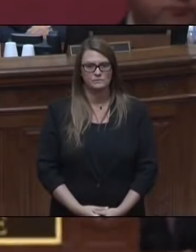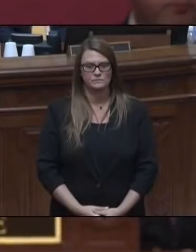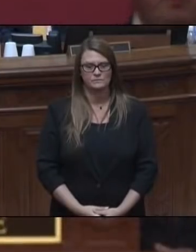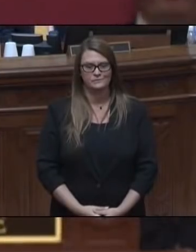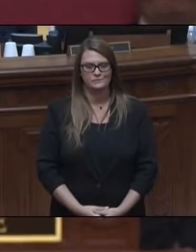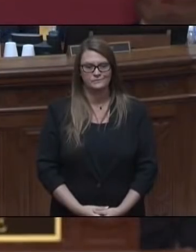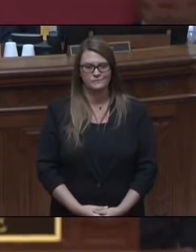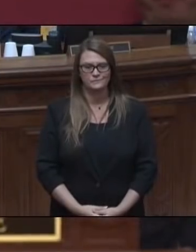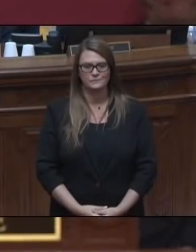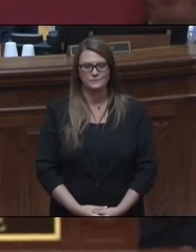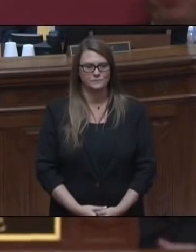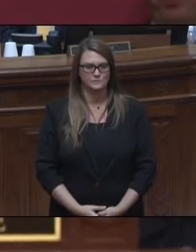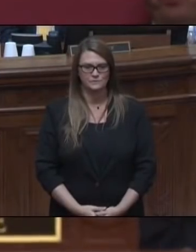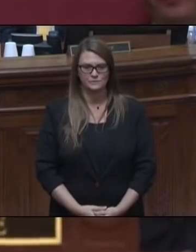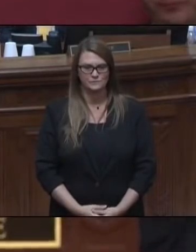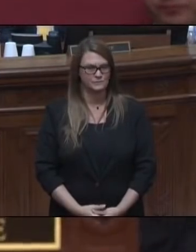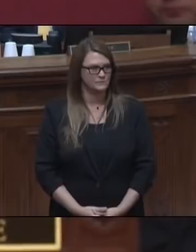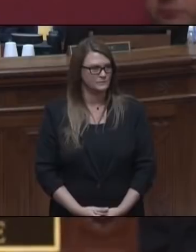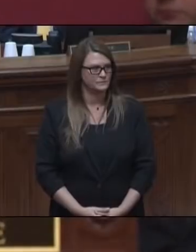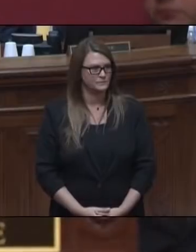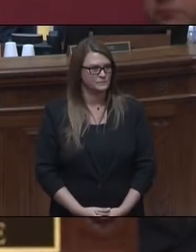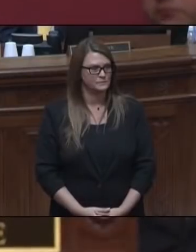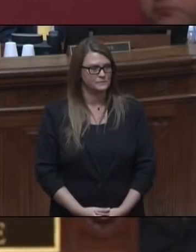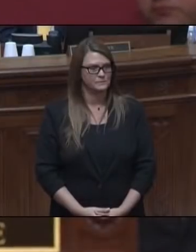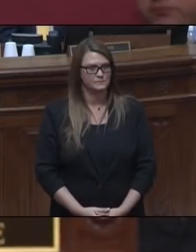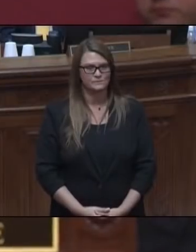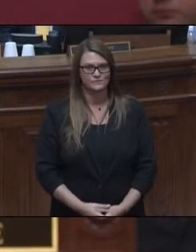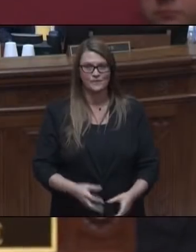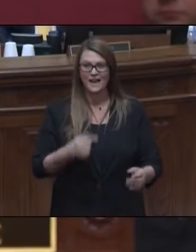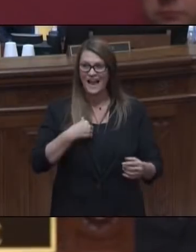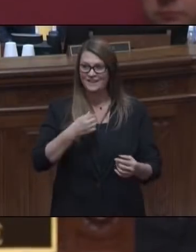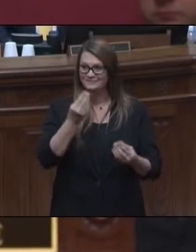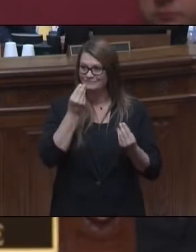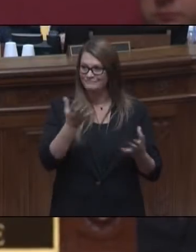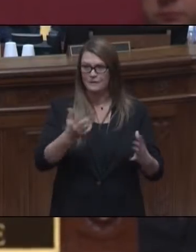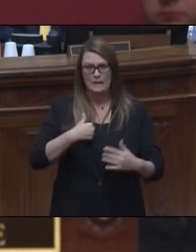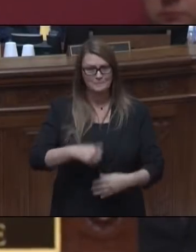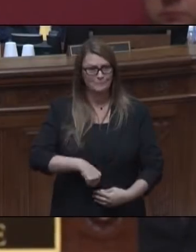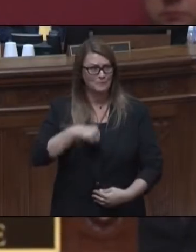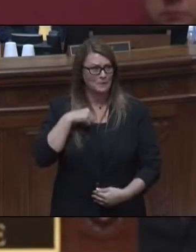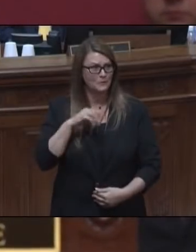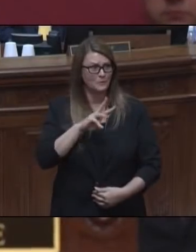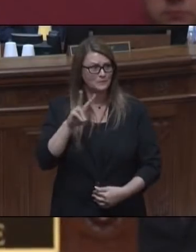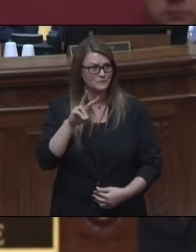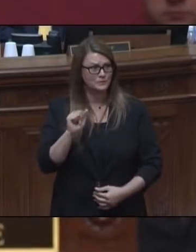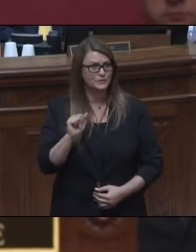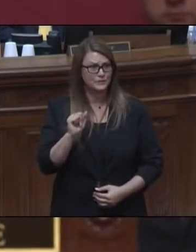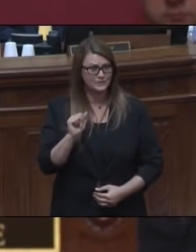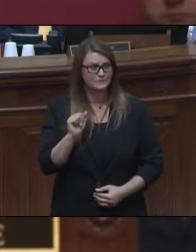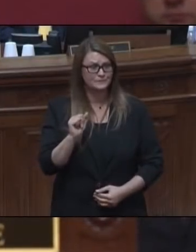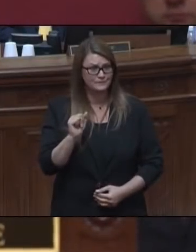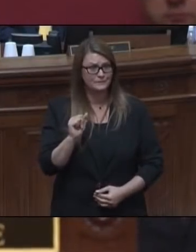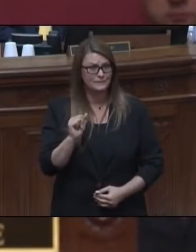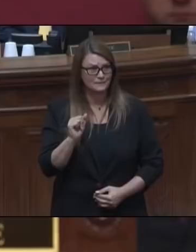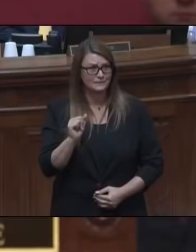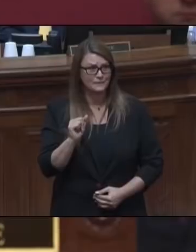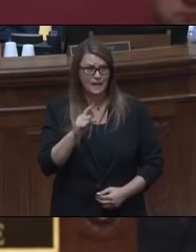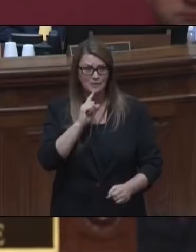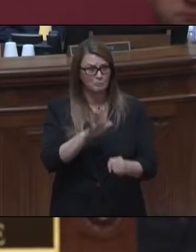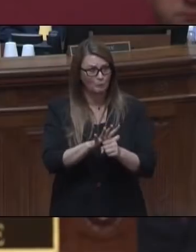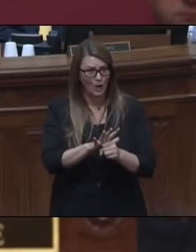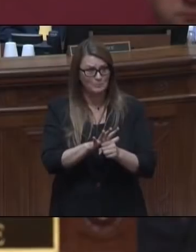I talk about that frog and being proud of his own pond. And I'm going to tell you this, and I promise